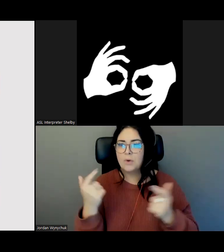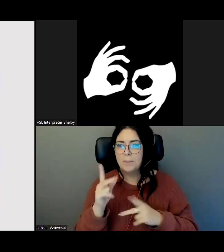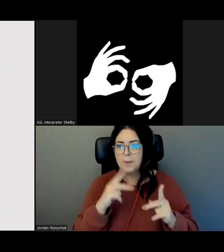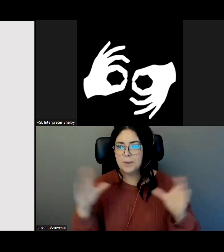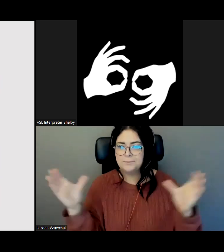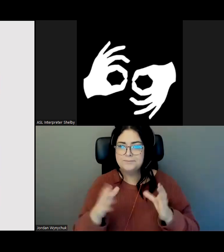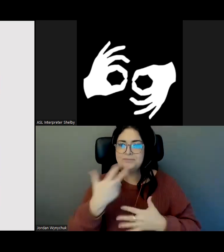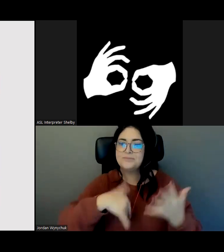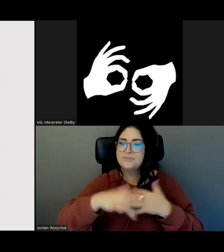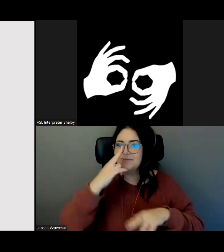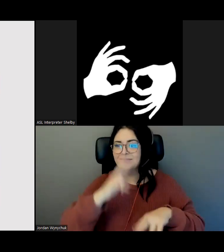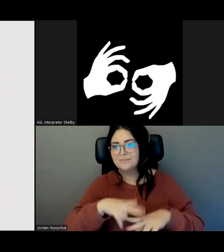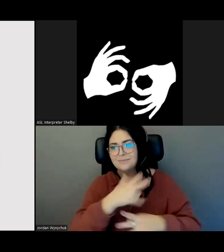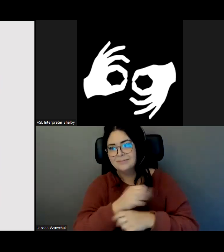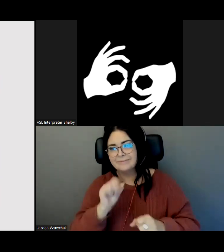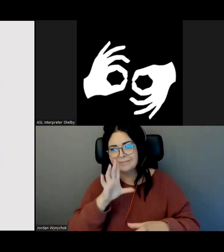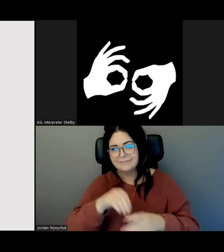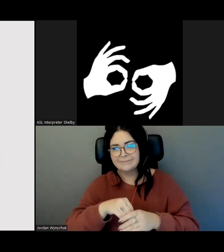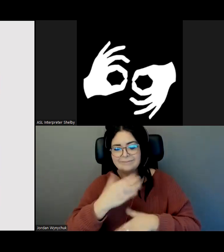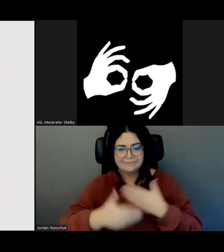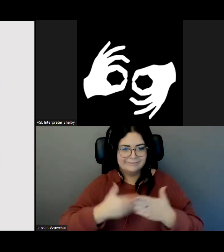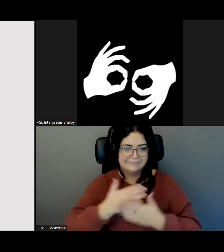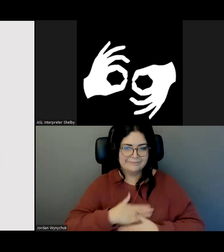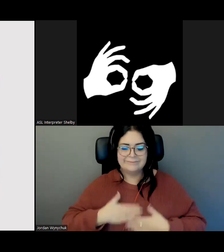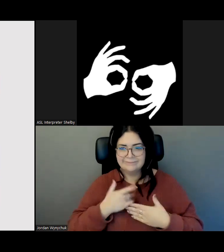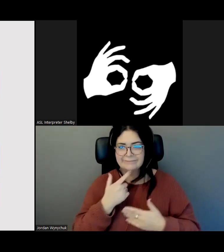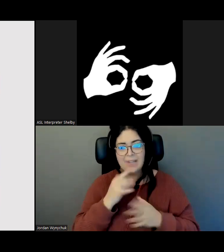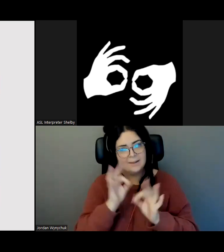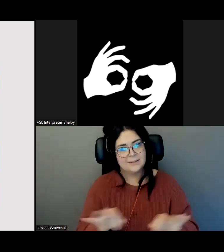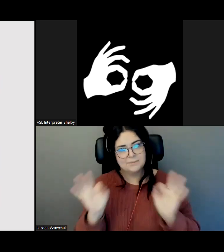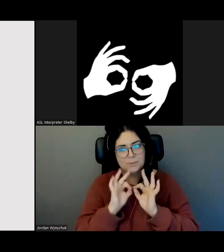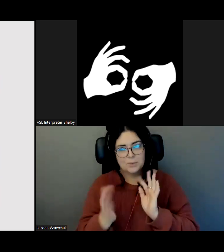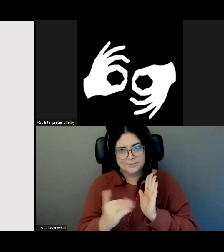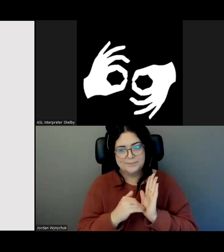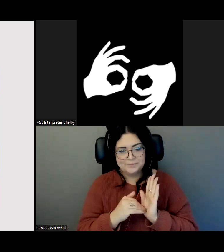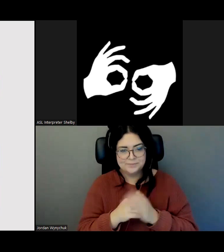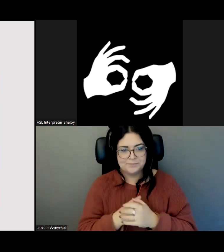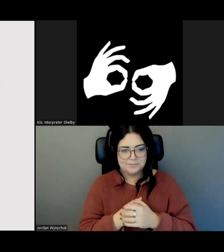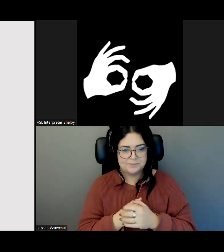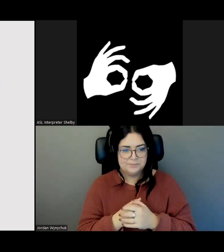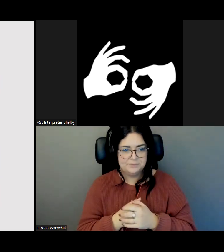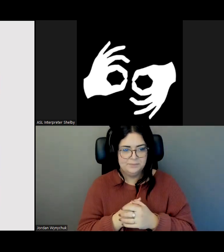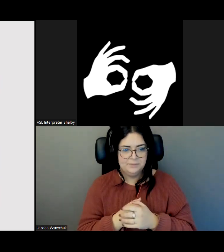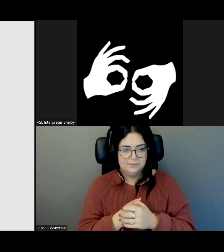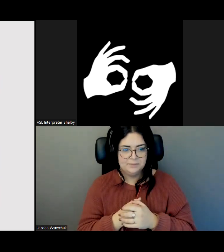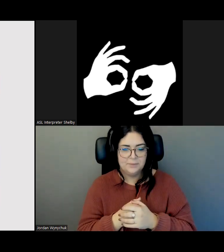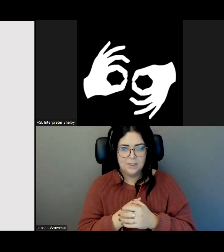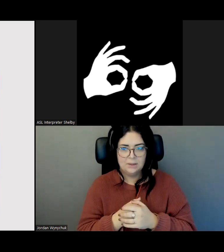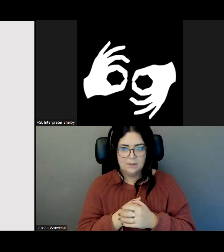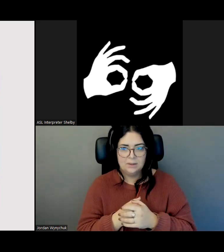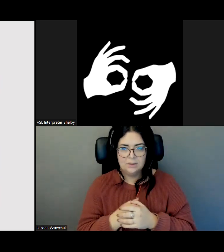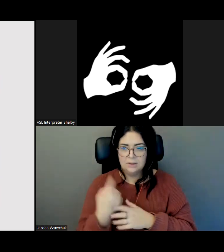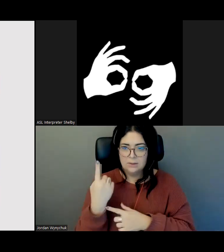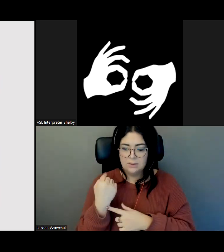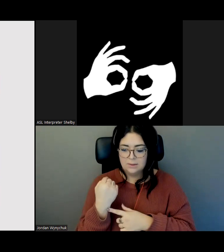them to have fun in a safe and inclusive environment, which is really important to us. And last year, we had